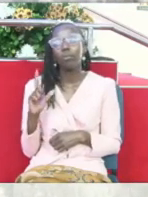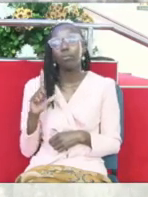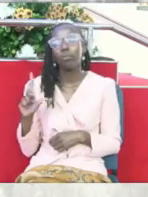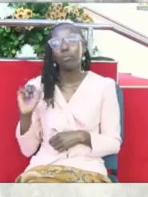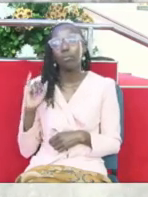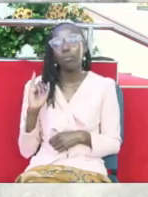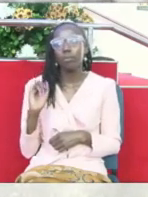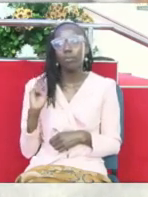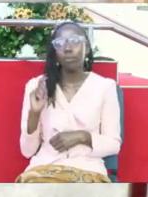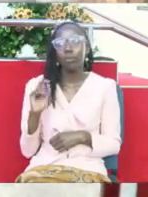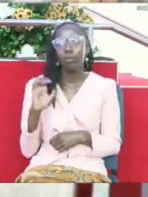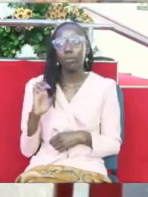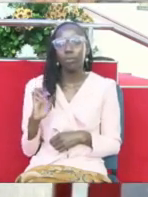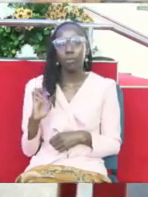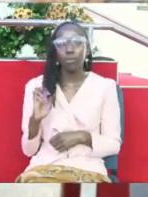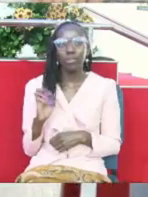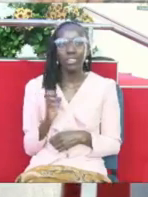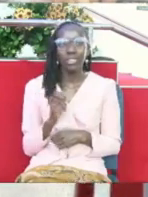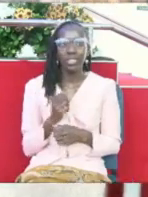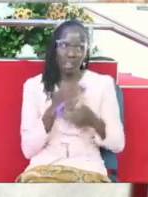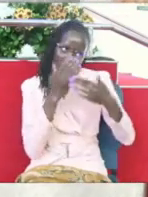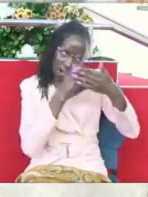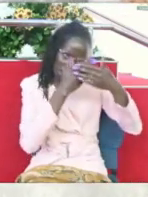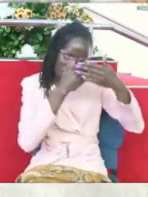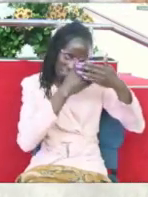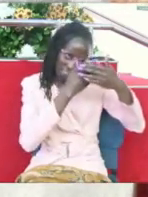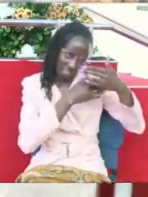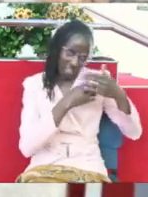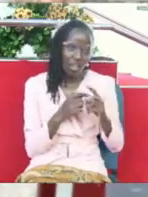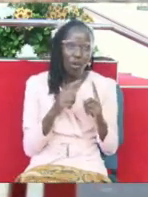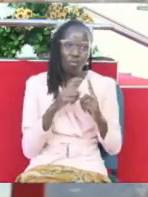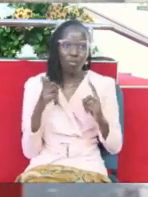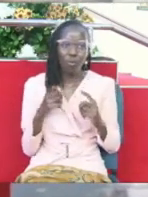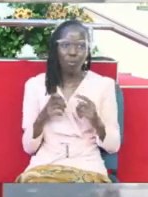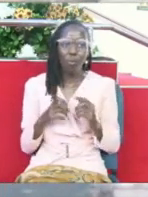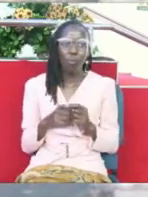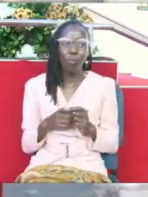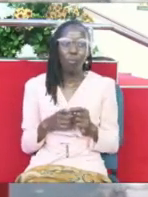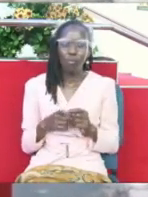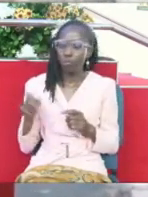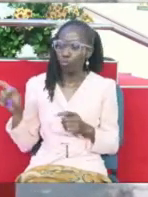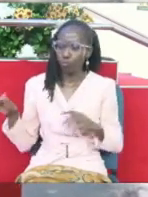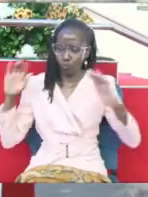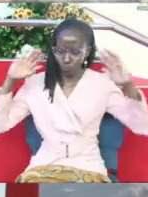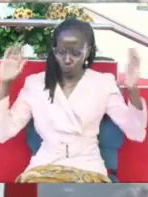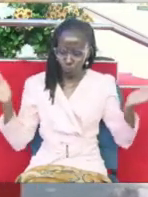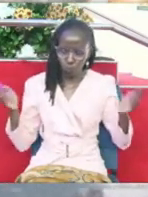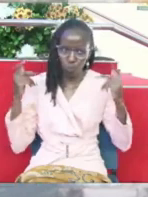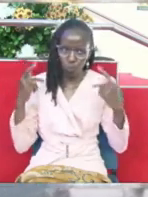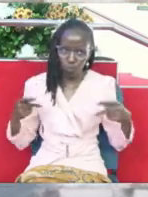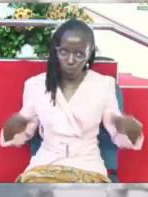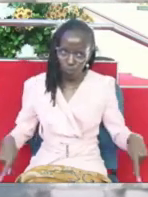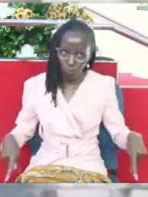this uncircumcised Philistine?" Na alipokuwa anawapa hivyo vitu akauliza, "Ni nani huyu Mfilisti ambaye hajatahiriwa?" "Who is threatening